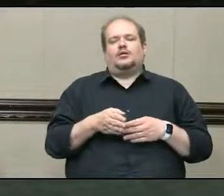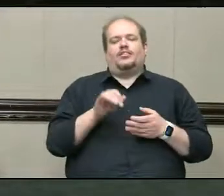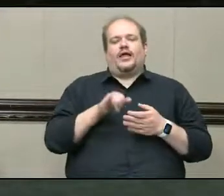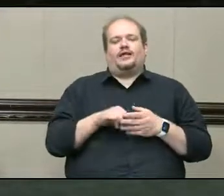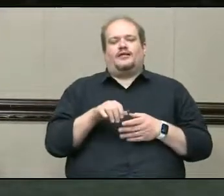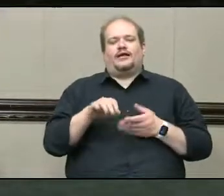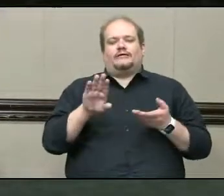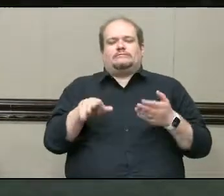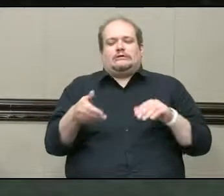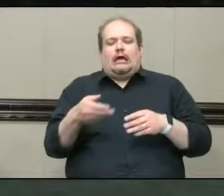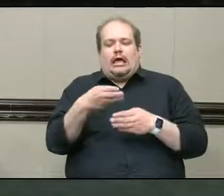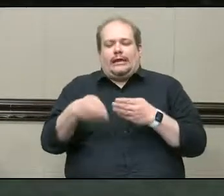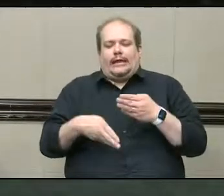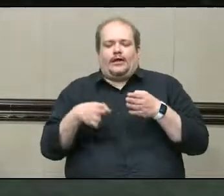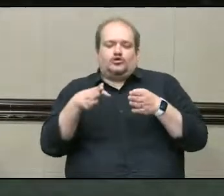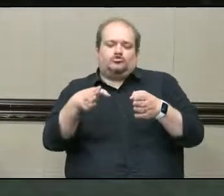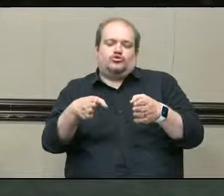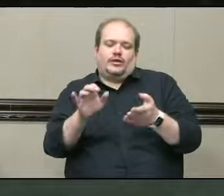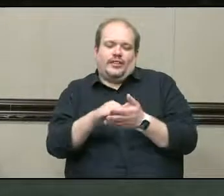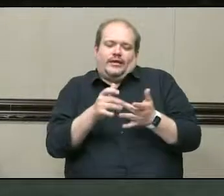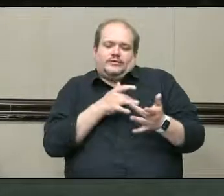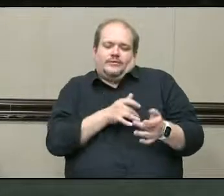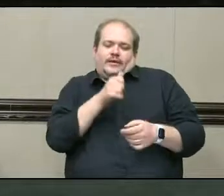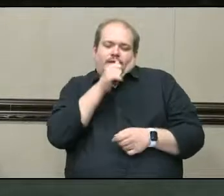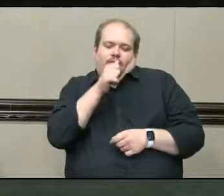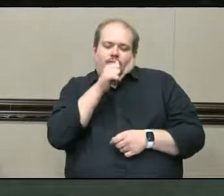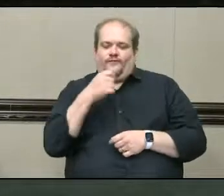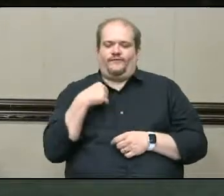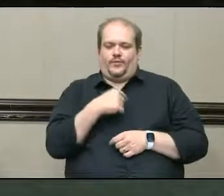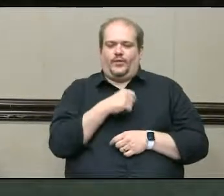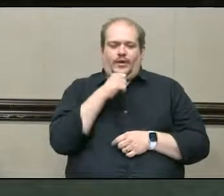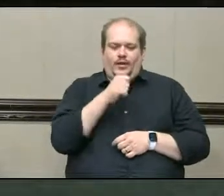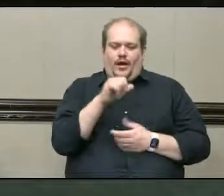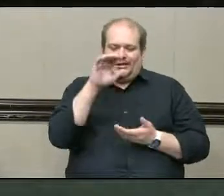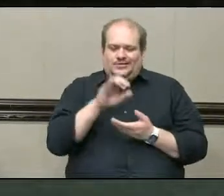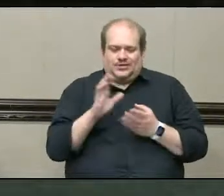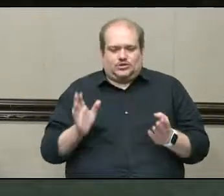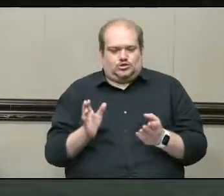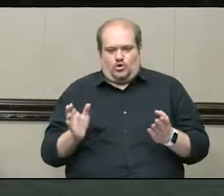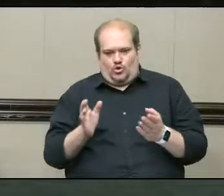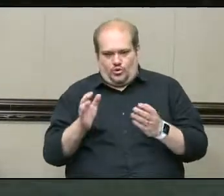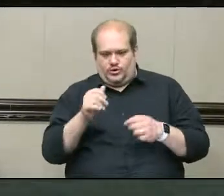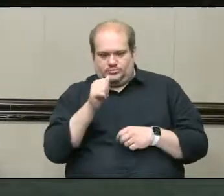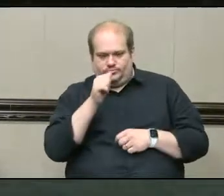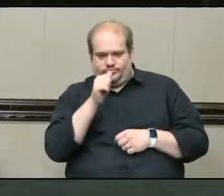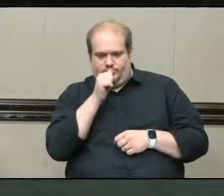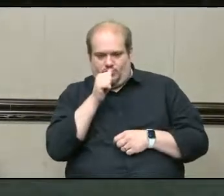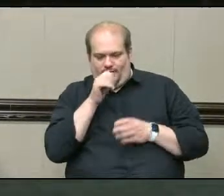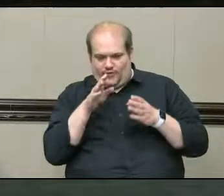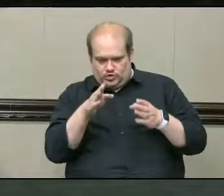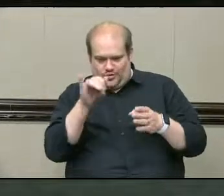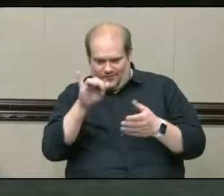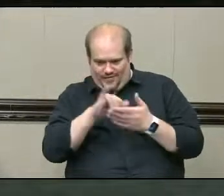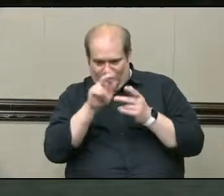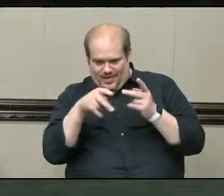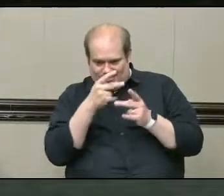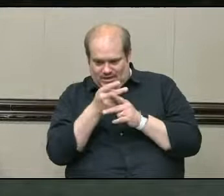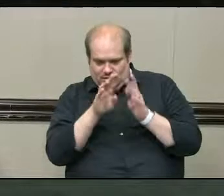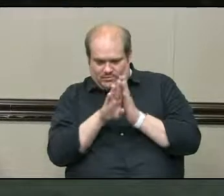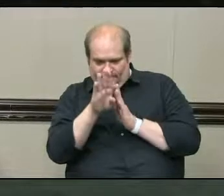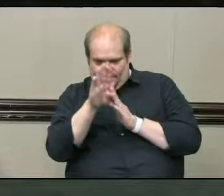city. So typically we have not discouraged private development if it's in those type of, or private streets if it's in that type